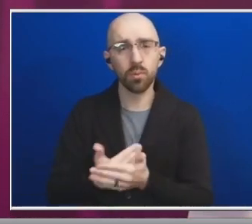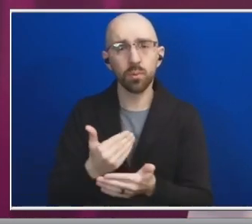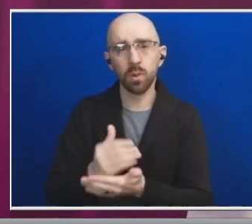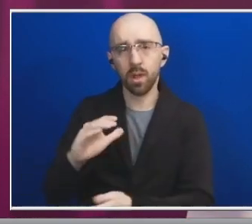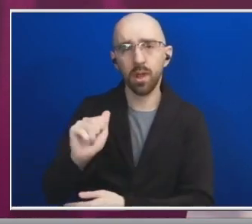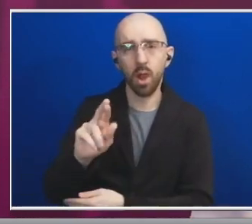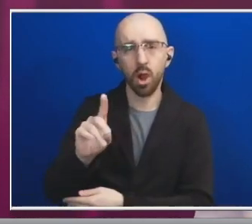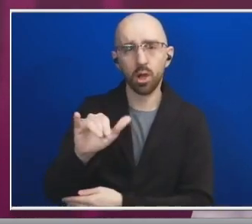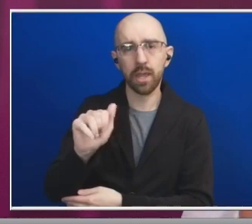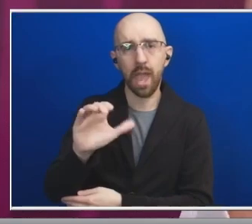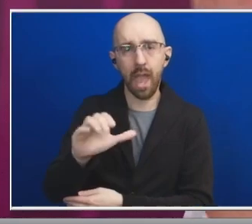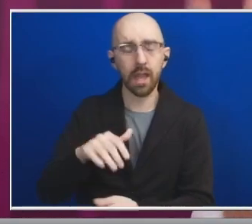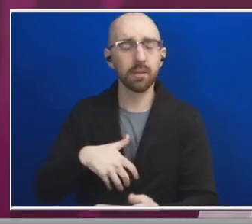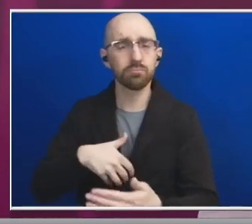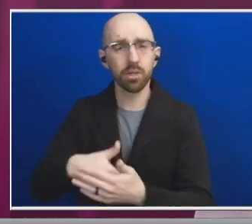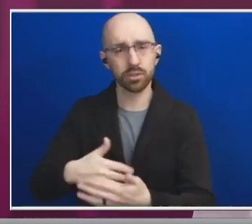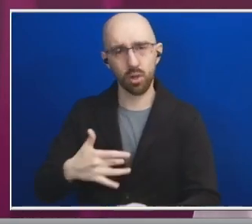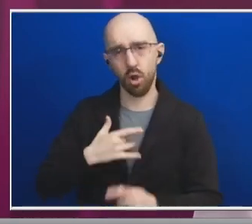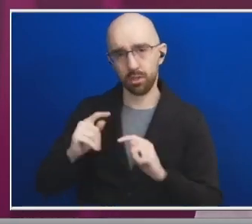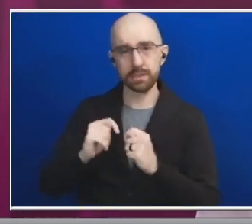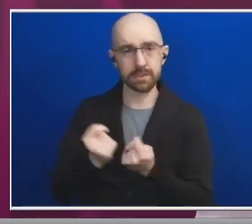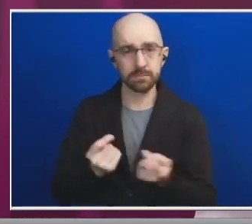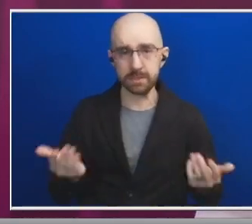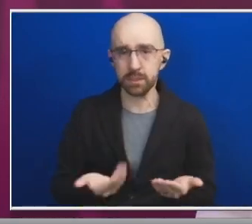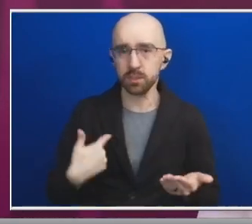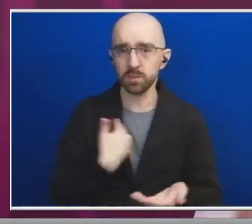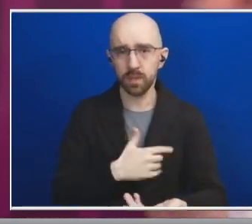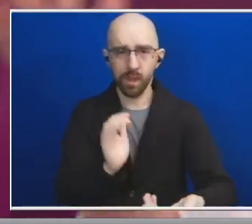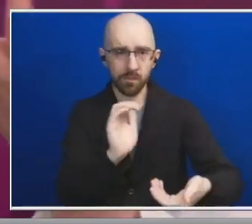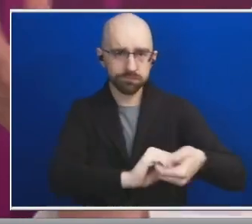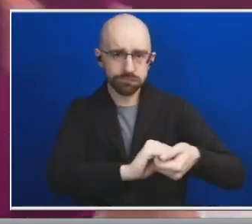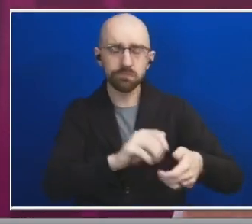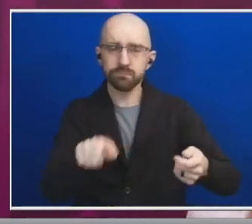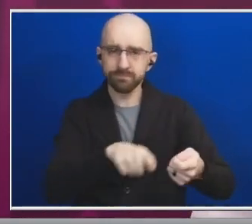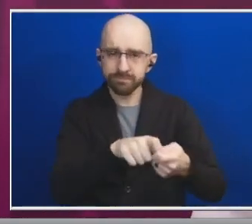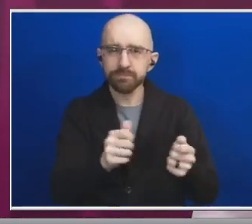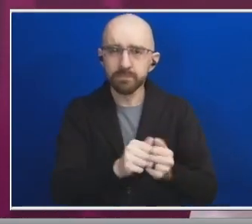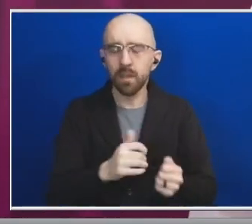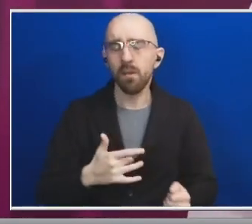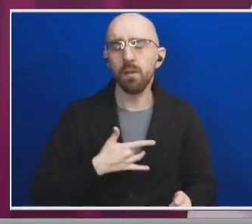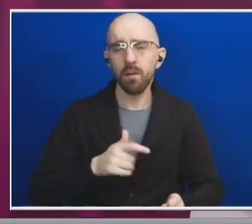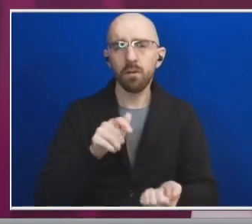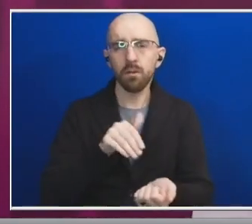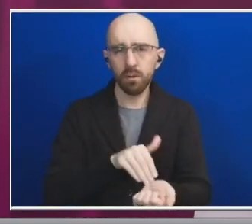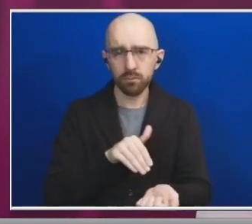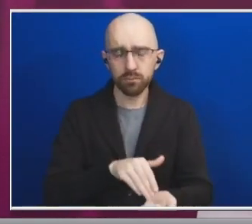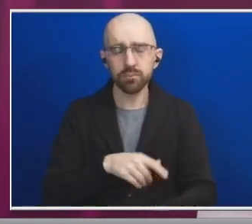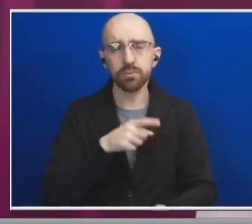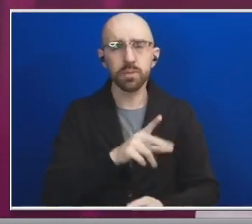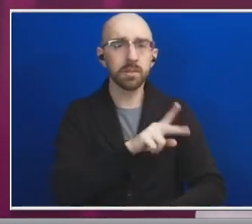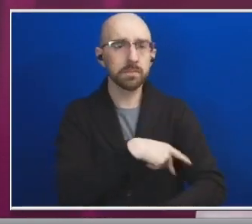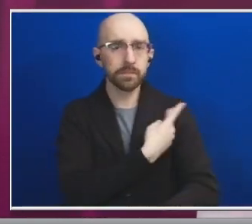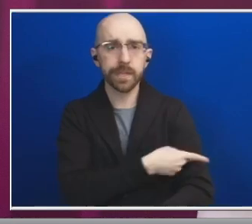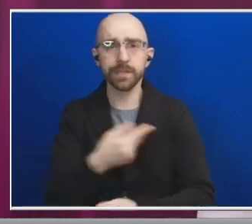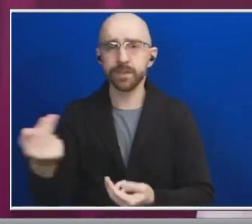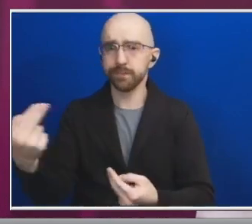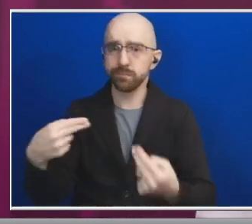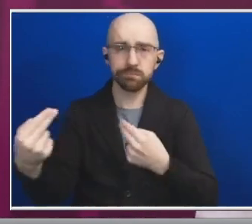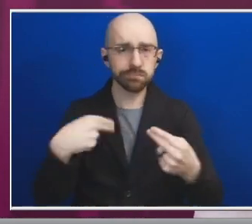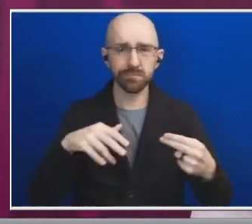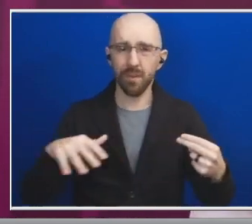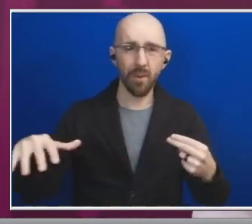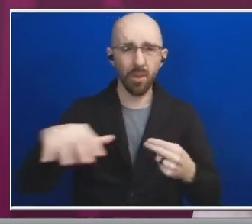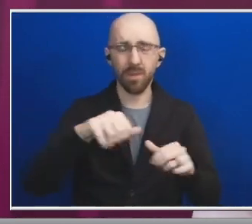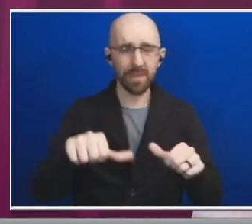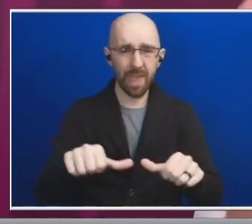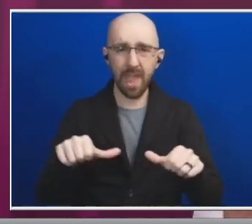heart team here. So we collaborate specifically with cardiologists. Patients come in from all over the area and all throughout the